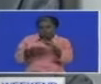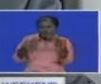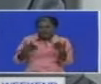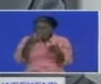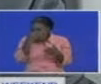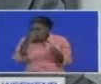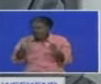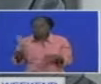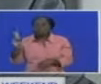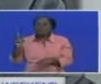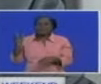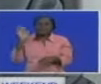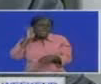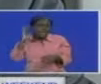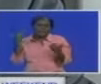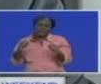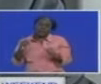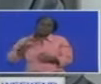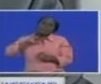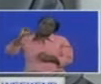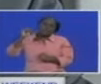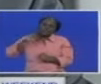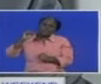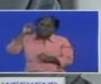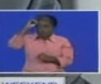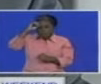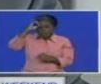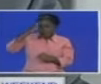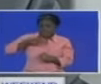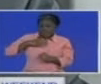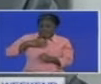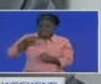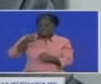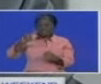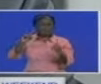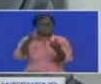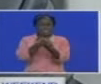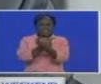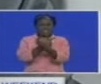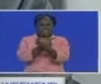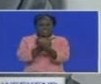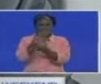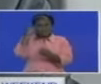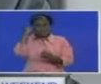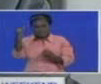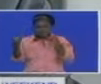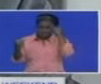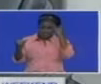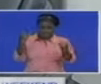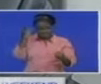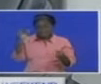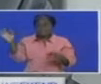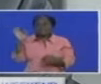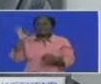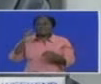haven't. So the politicians are reading from, in my opinion, different script. And I will surprise you, in the next